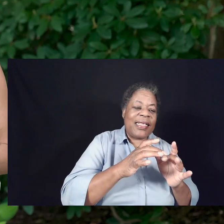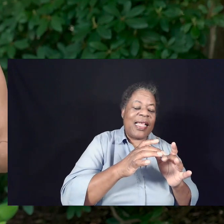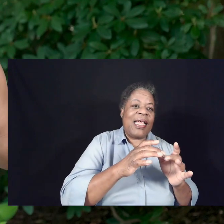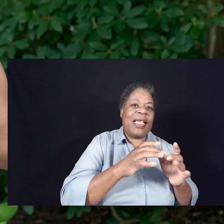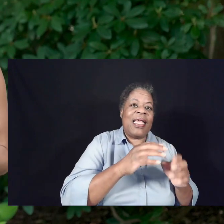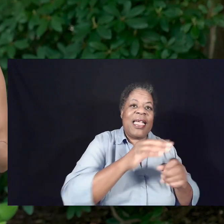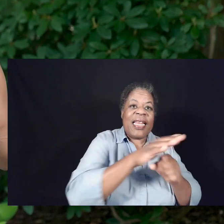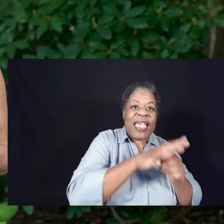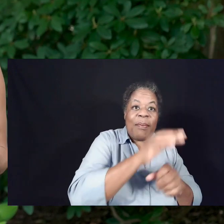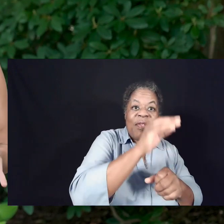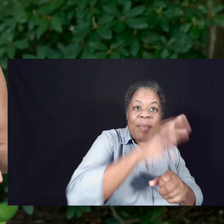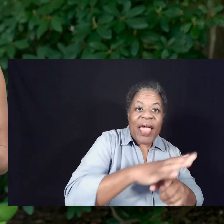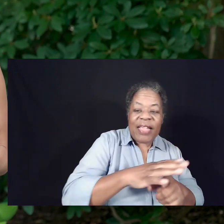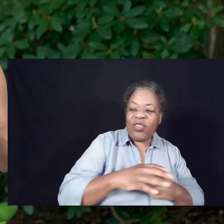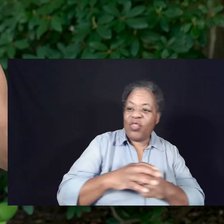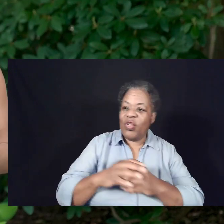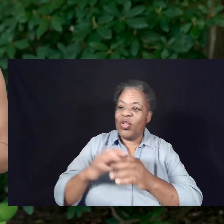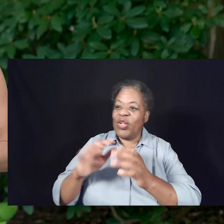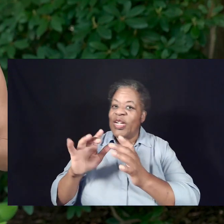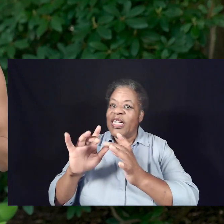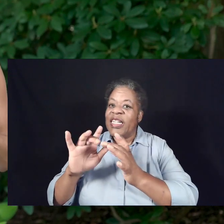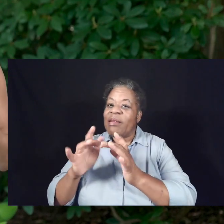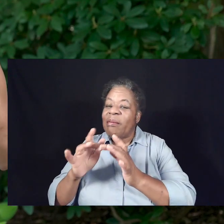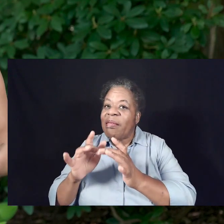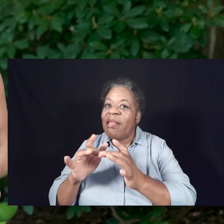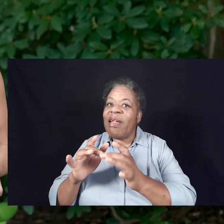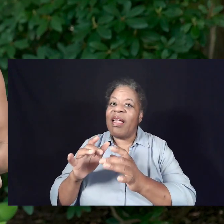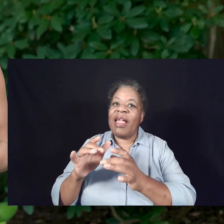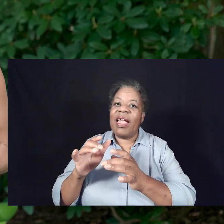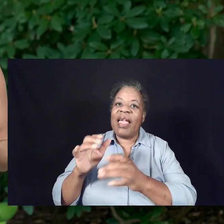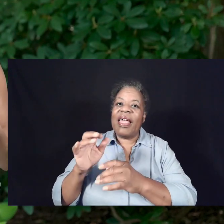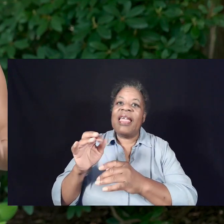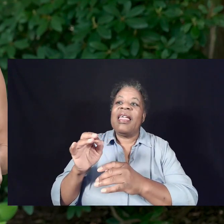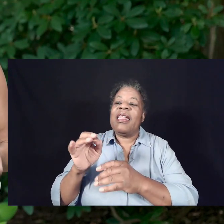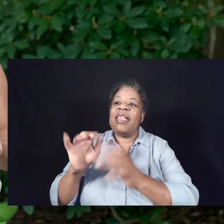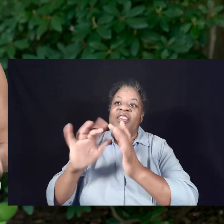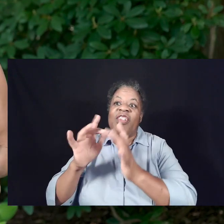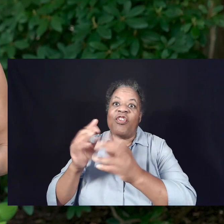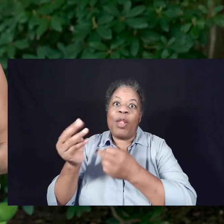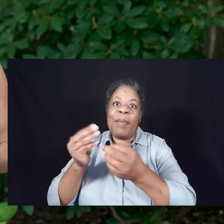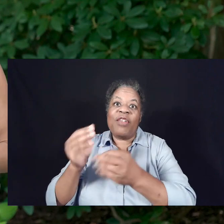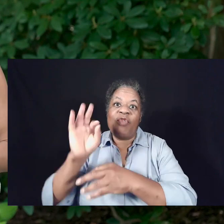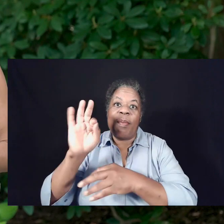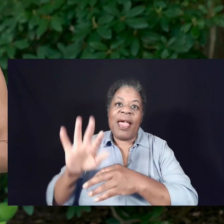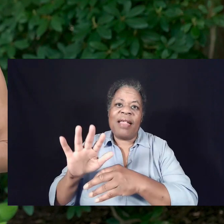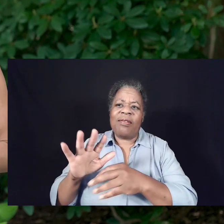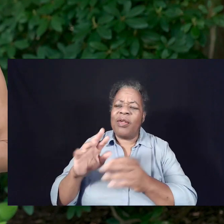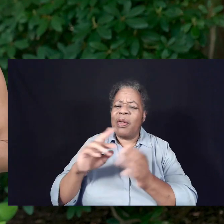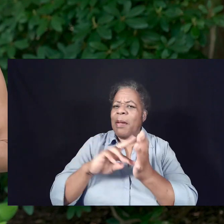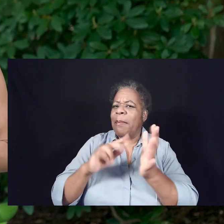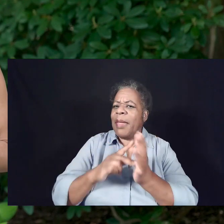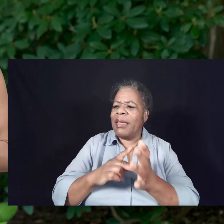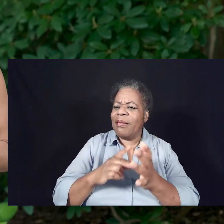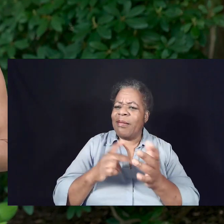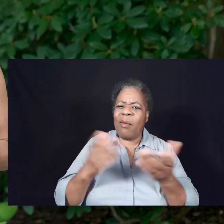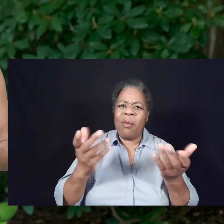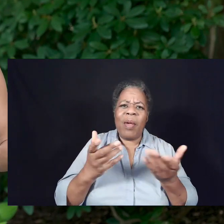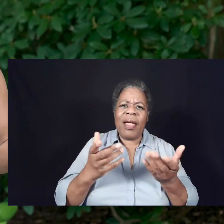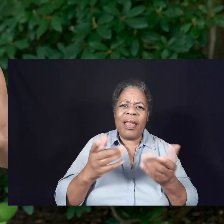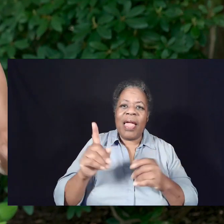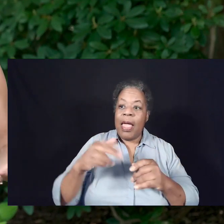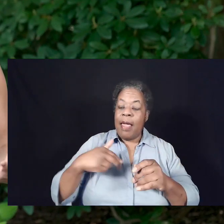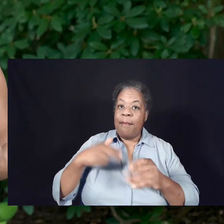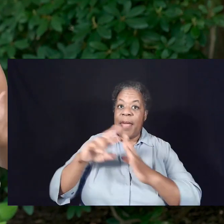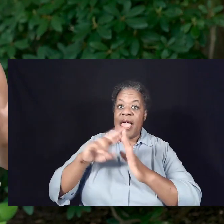ministry, you're not alone. We actually get that question a lot. My role from the start of our digital ministry here at Grace is